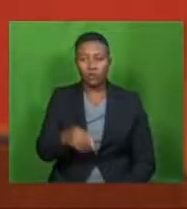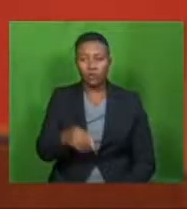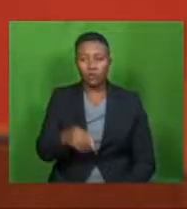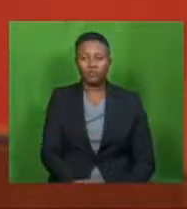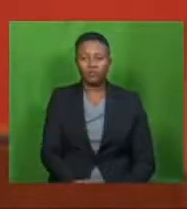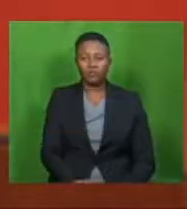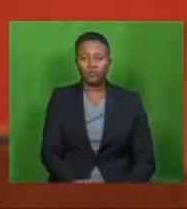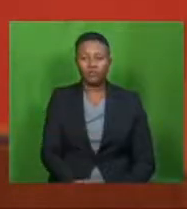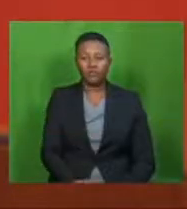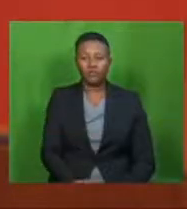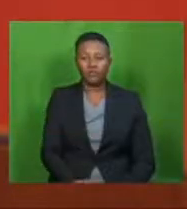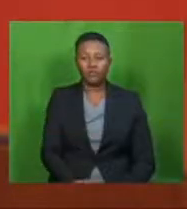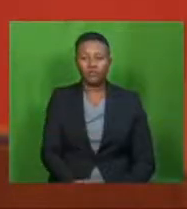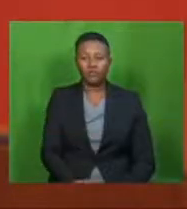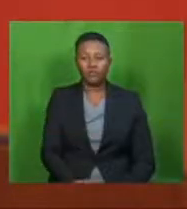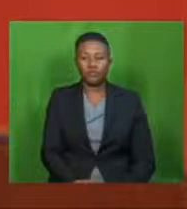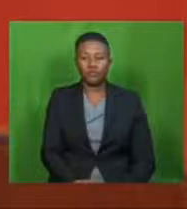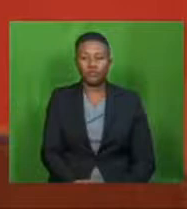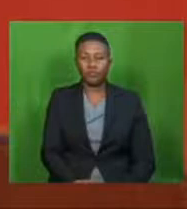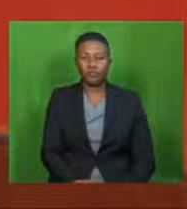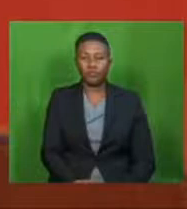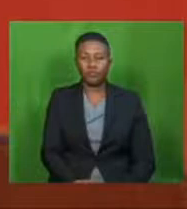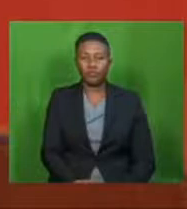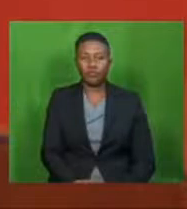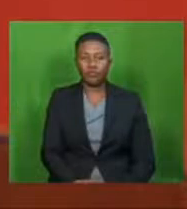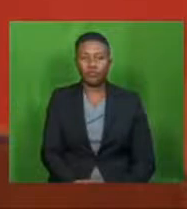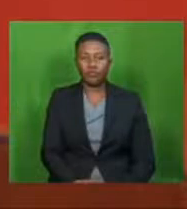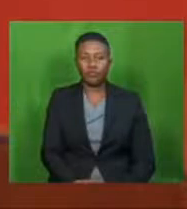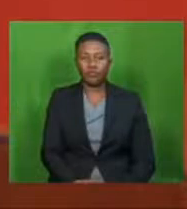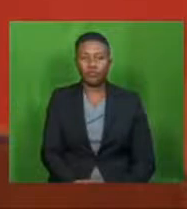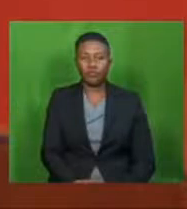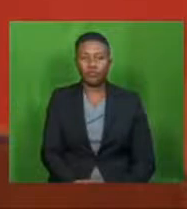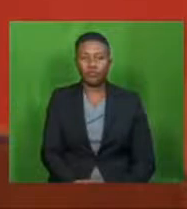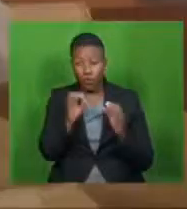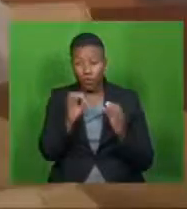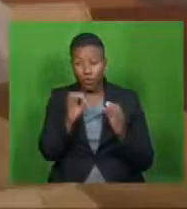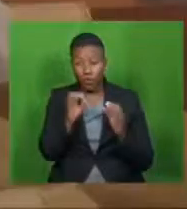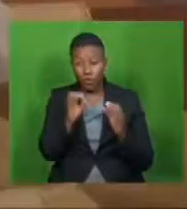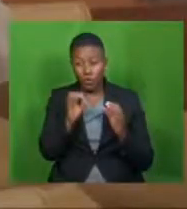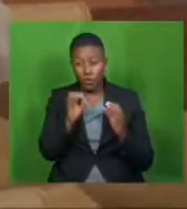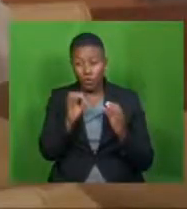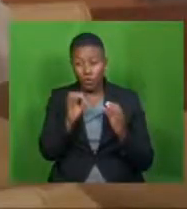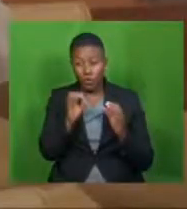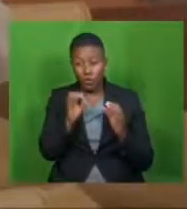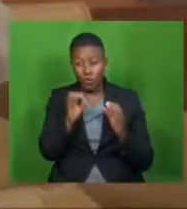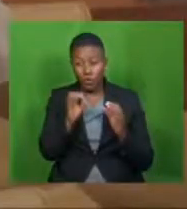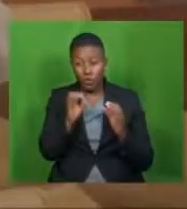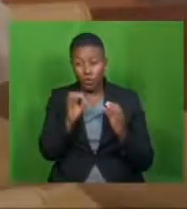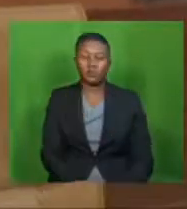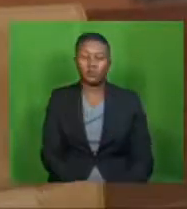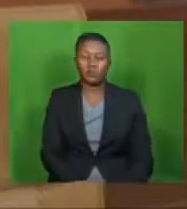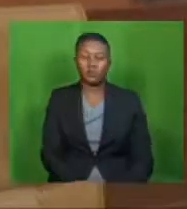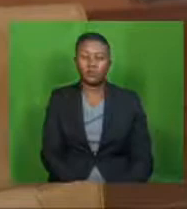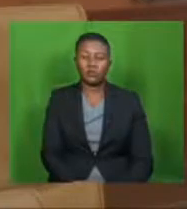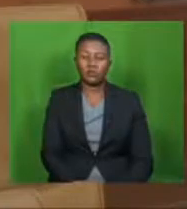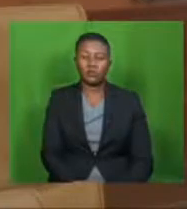Thank you, Mr. Speaker, for this opportunity to contribute to this Day